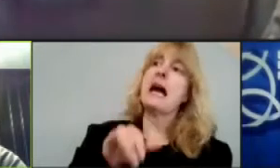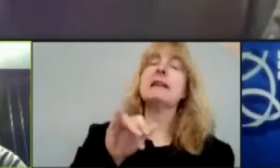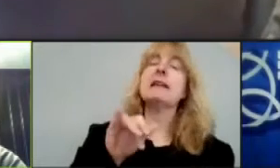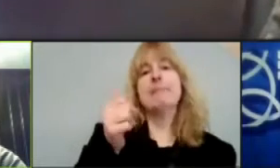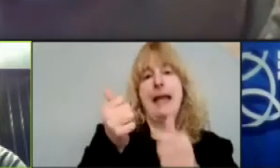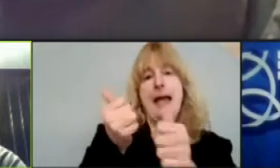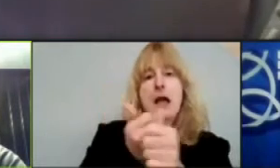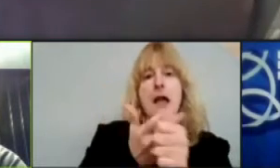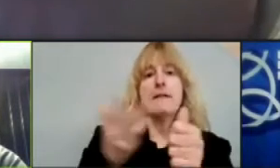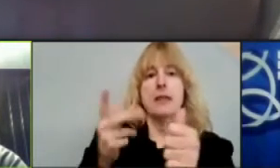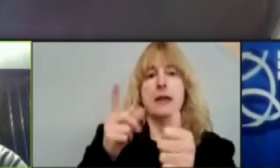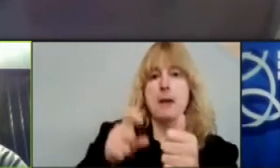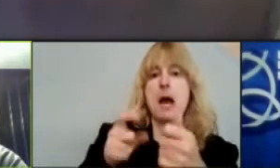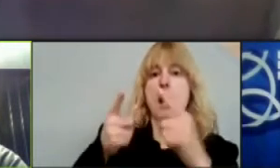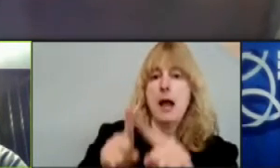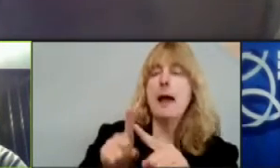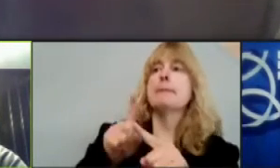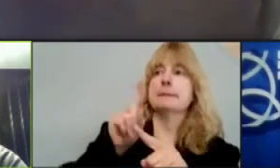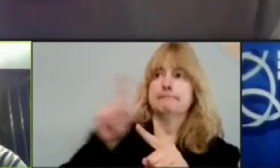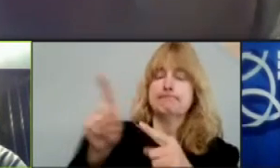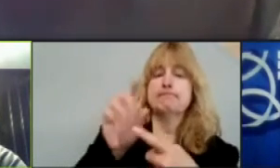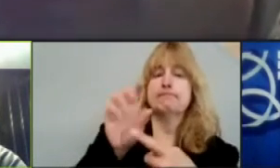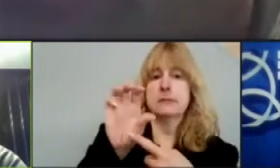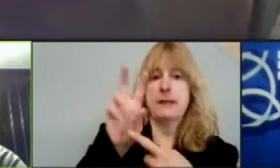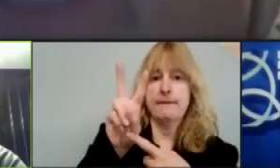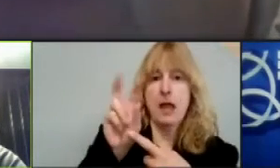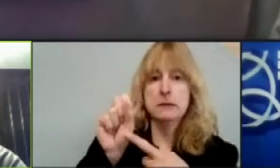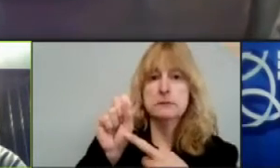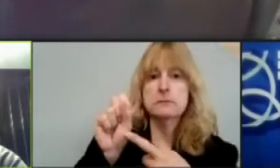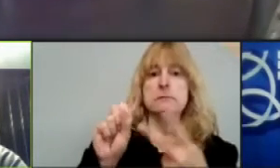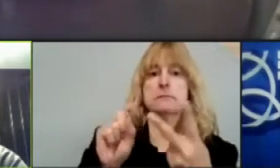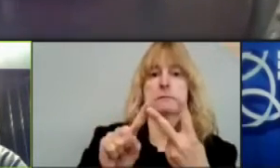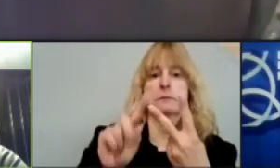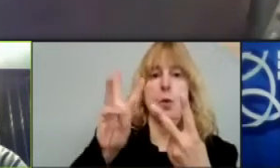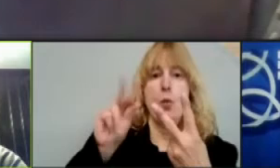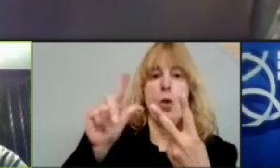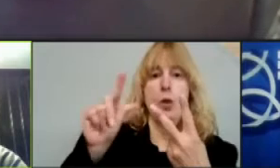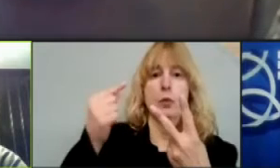have to happen at a CVS or Walgreens site